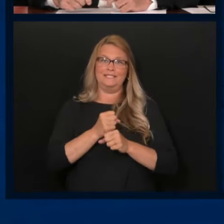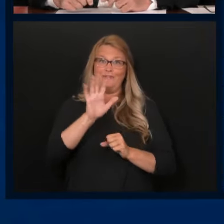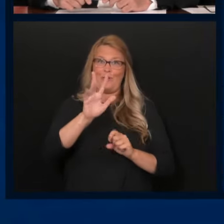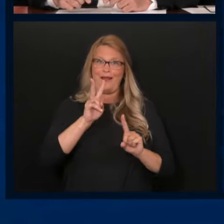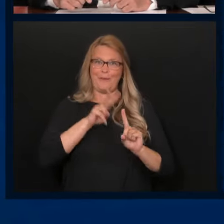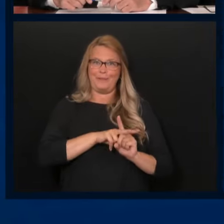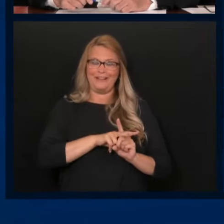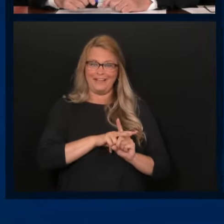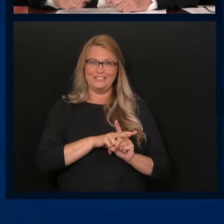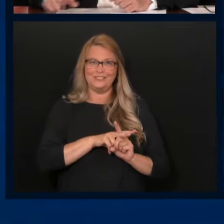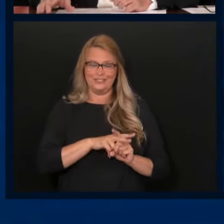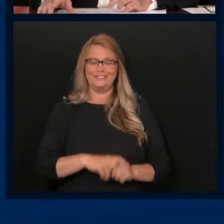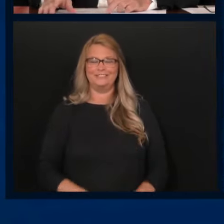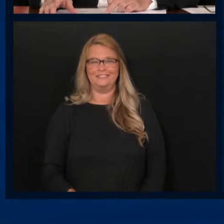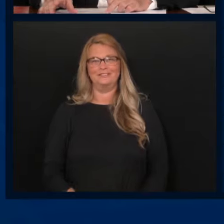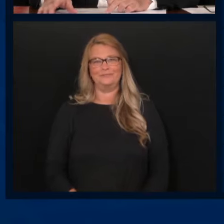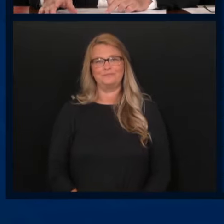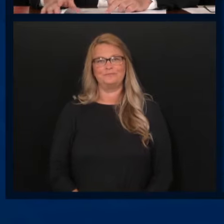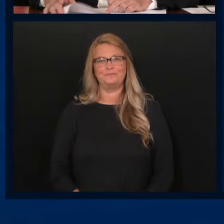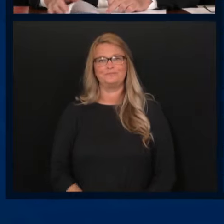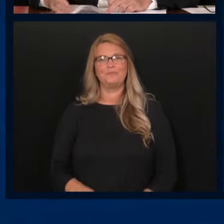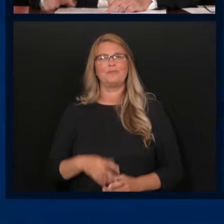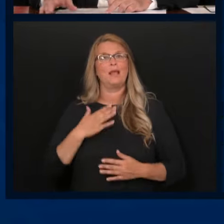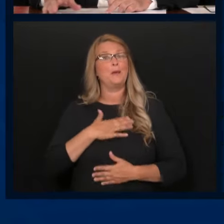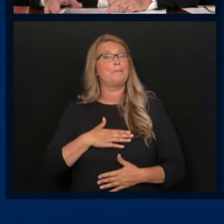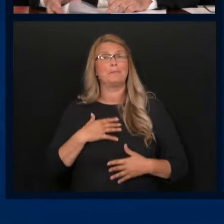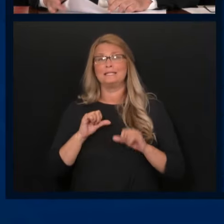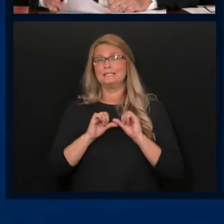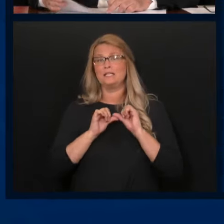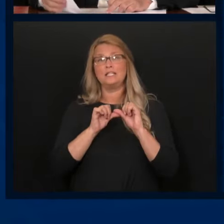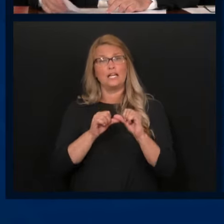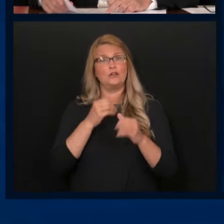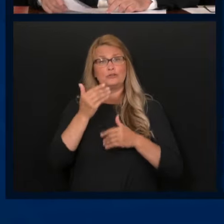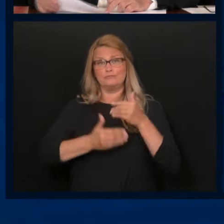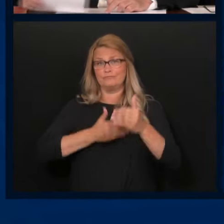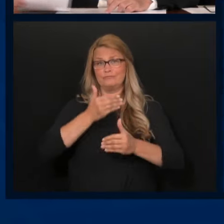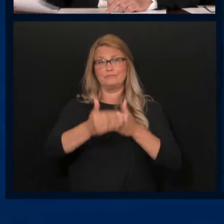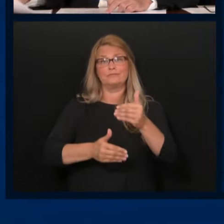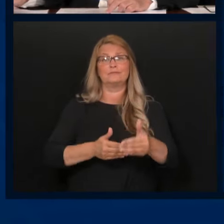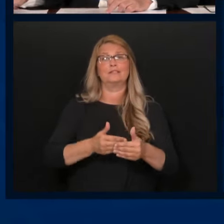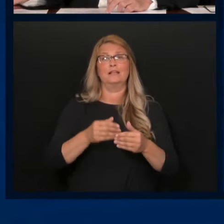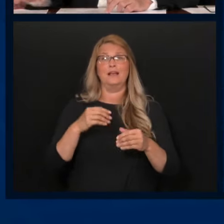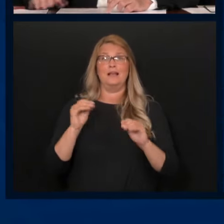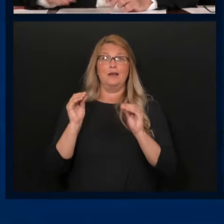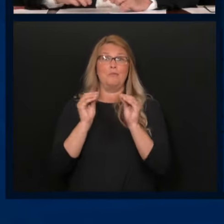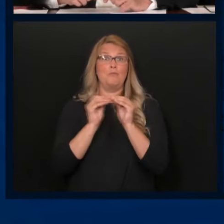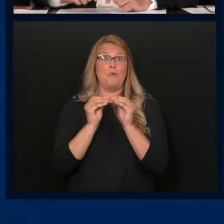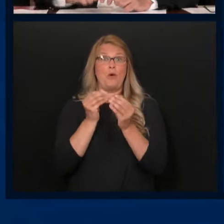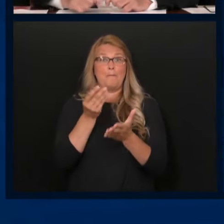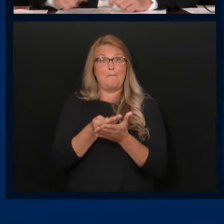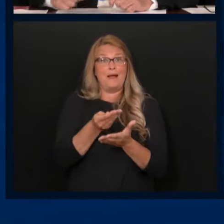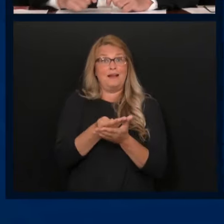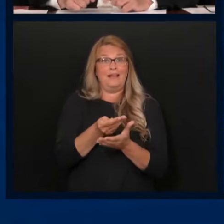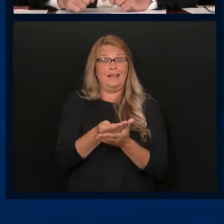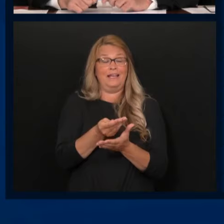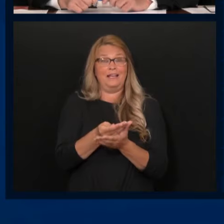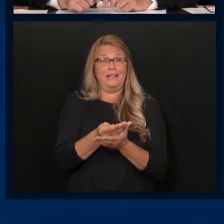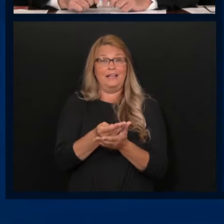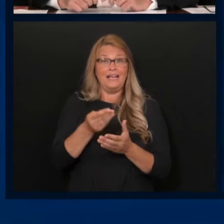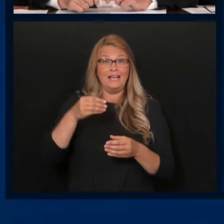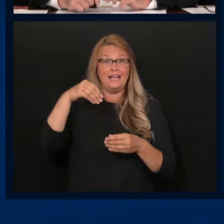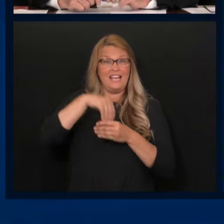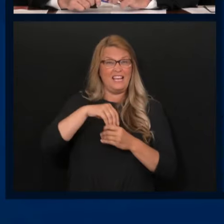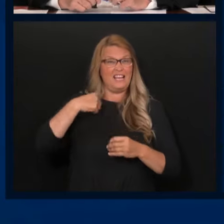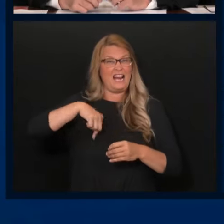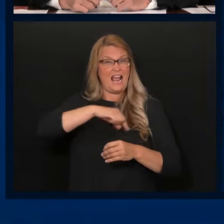in. And so please just keep doing that. It just puts more and more money in in the West